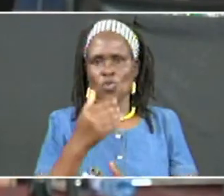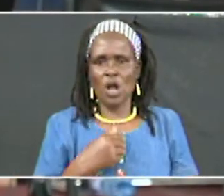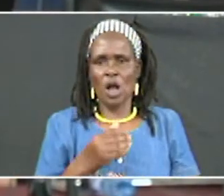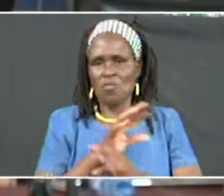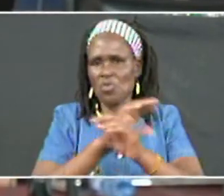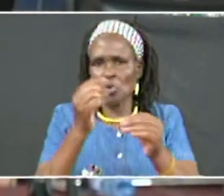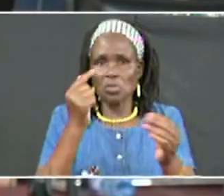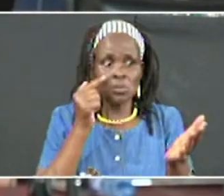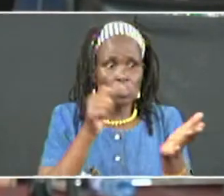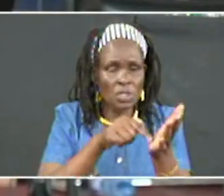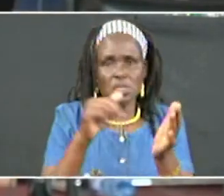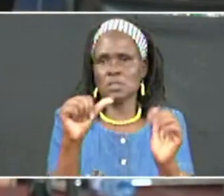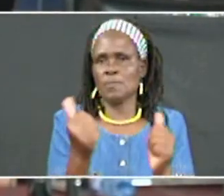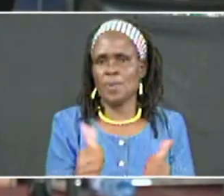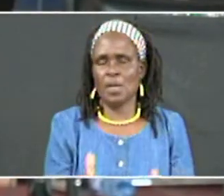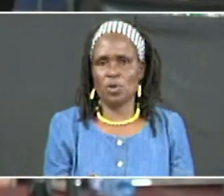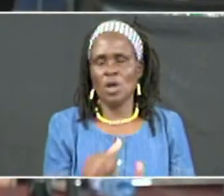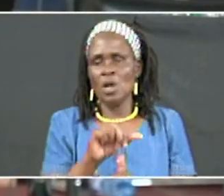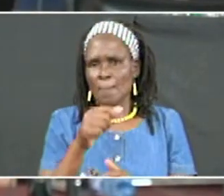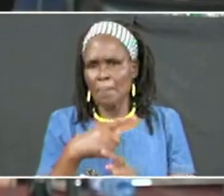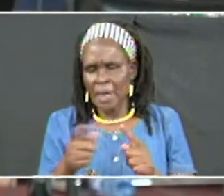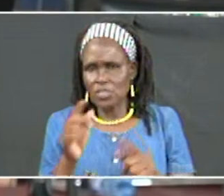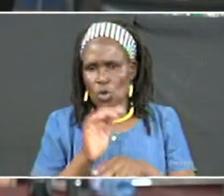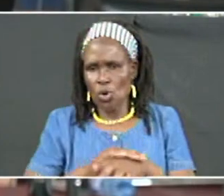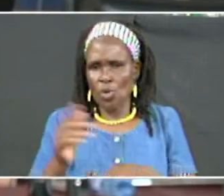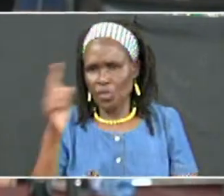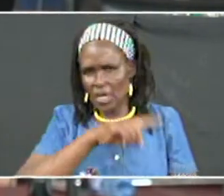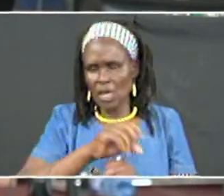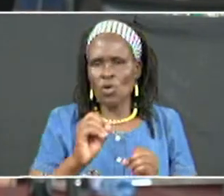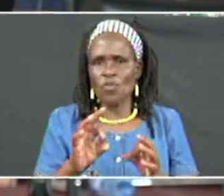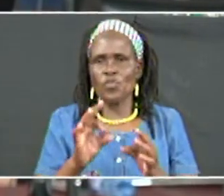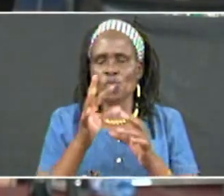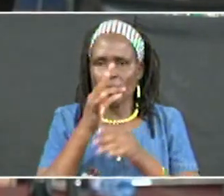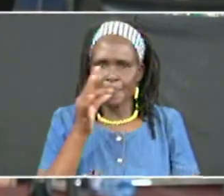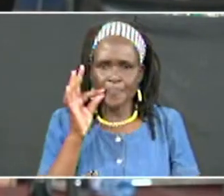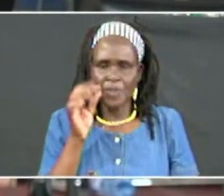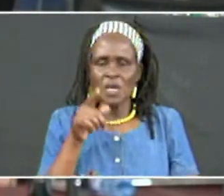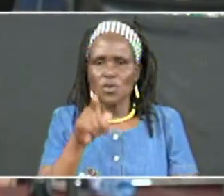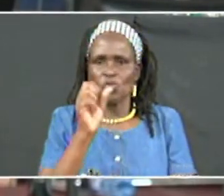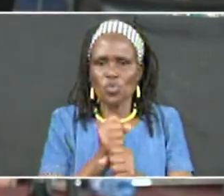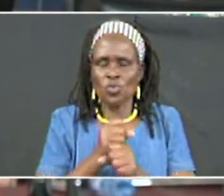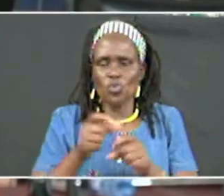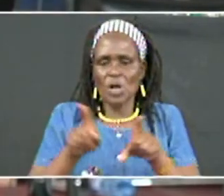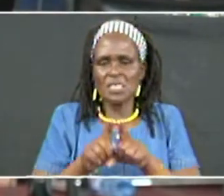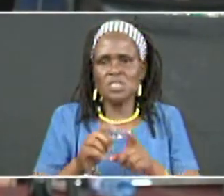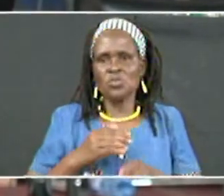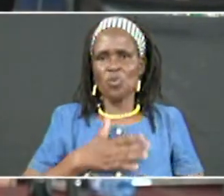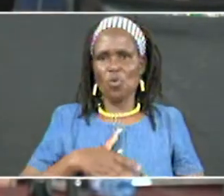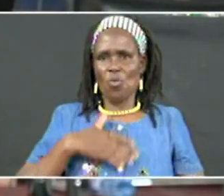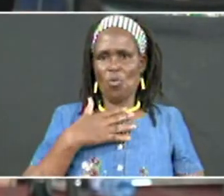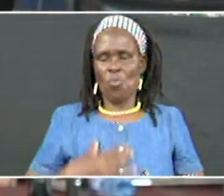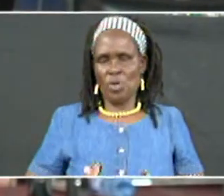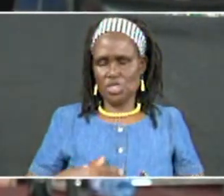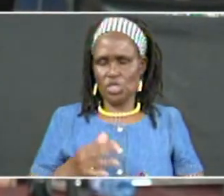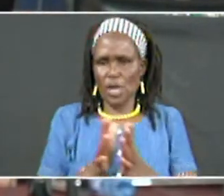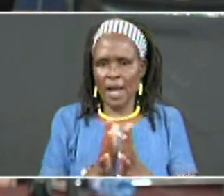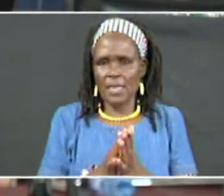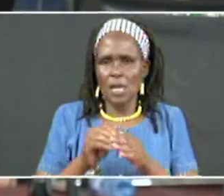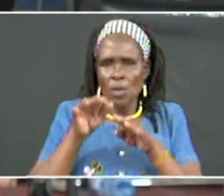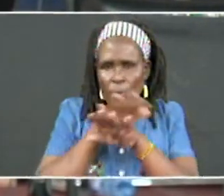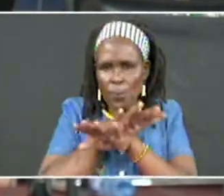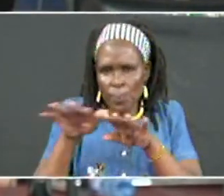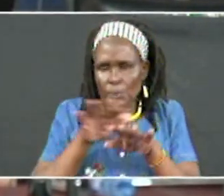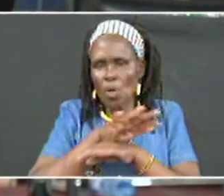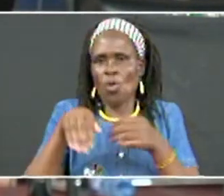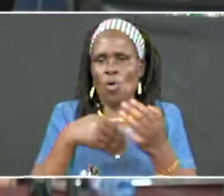noticed? Yet on the day of your fasting, you do as you please and exploit all your